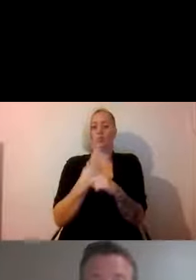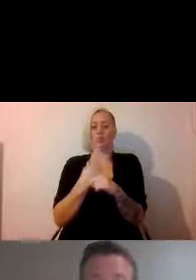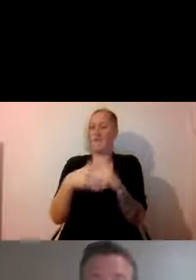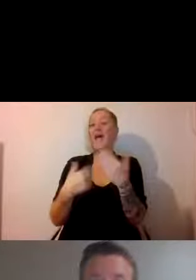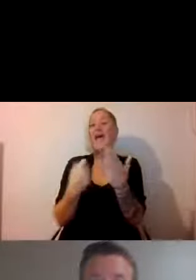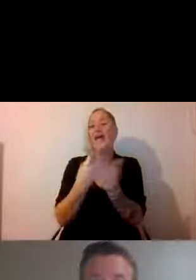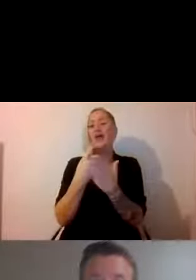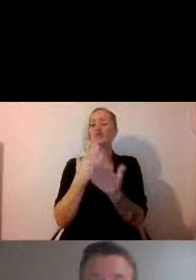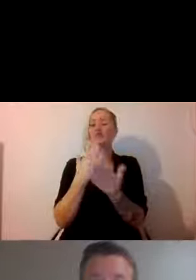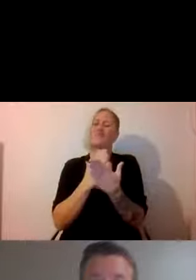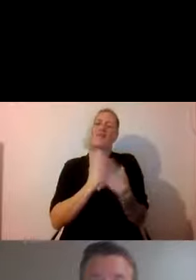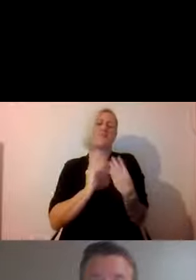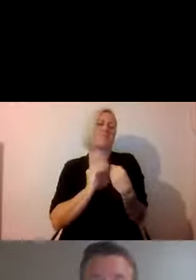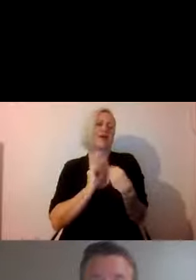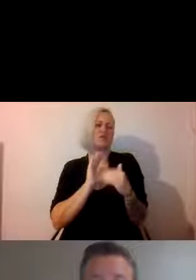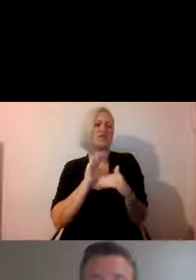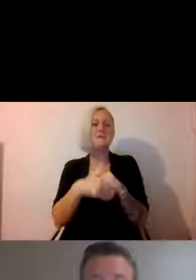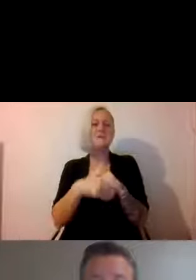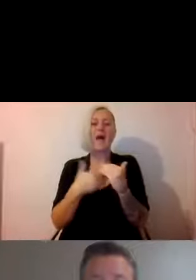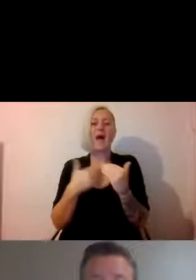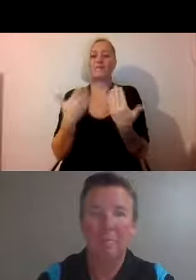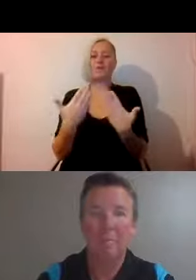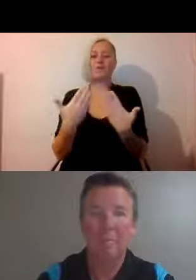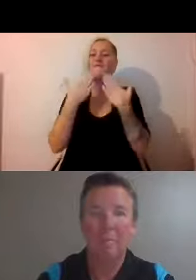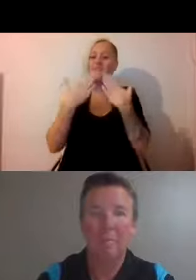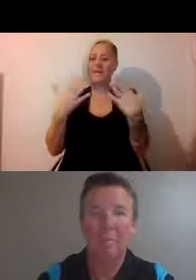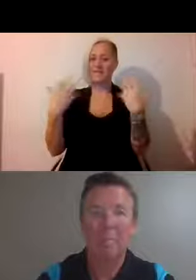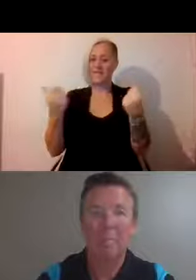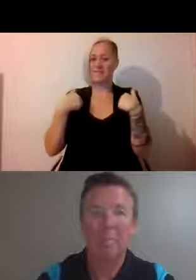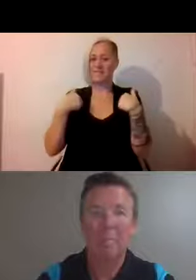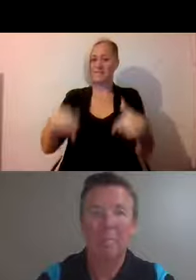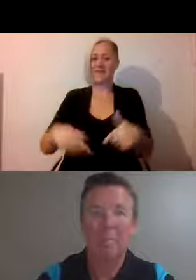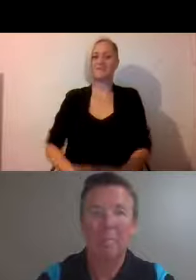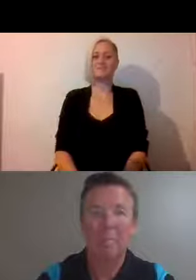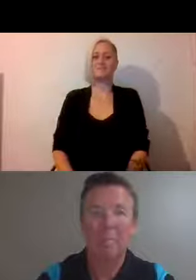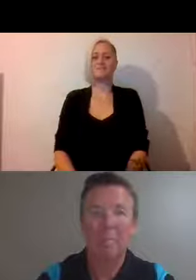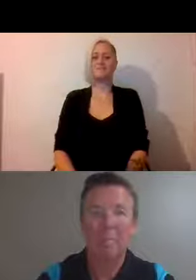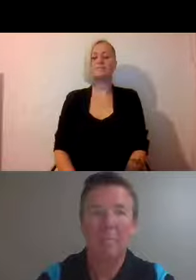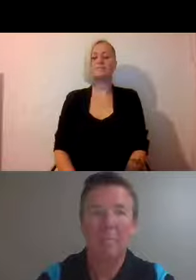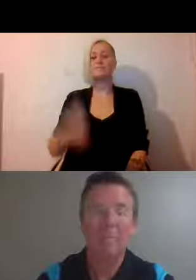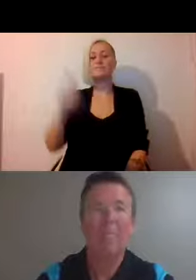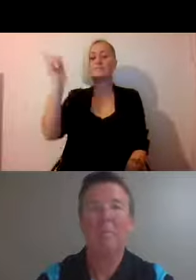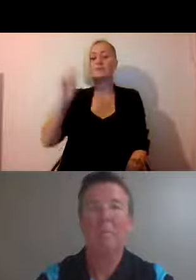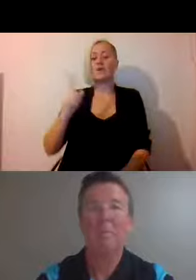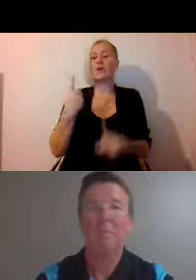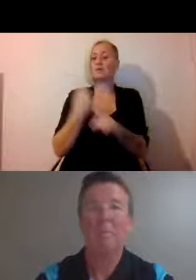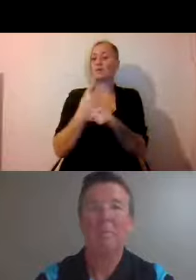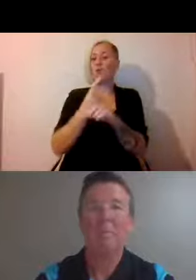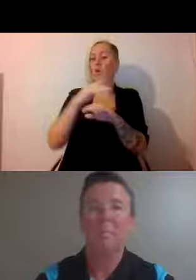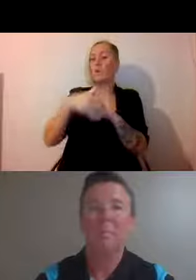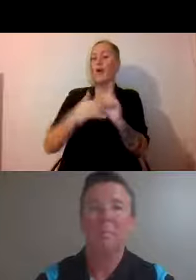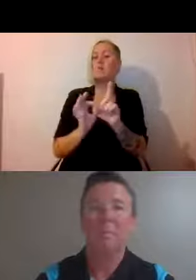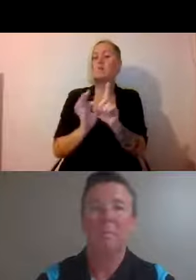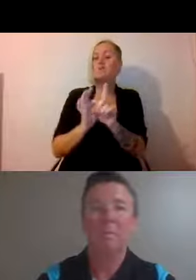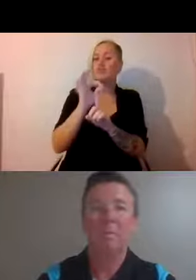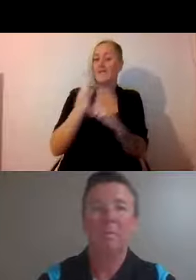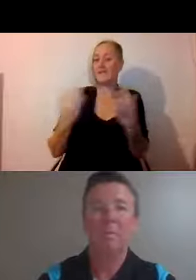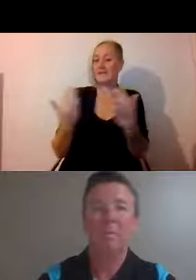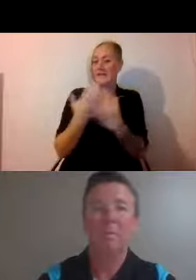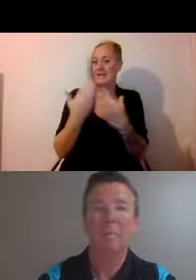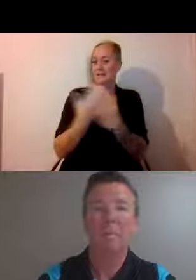heart as well. So thank you very much for having me. Today, I'm going to be talking about improving accessibility for people in the deaf